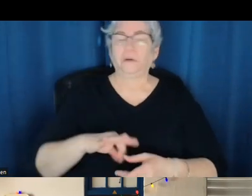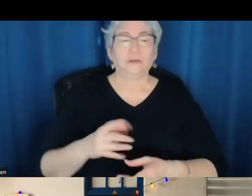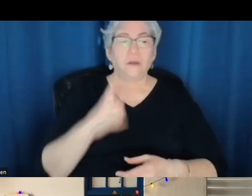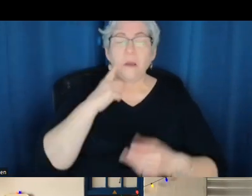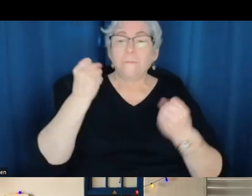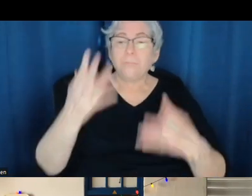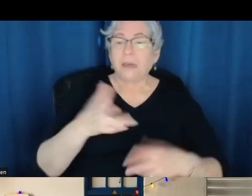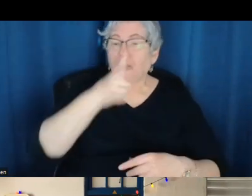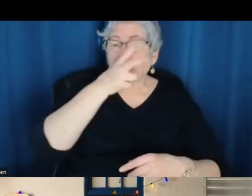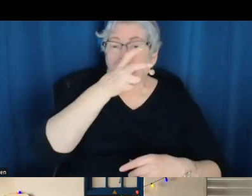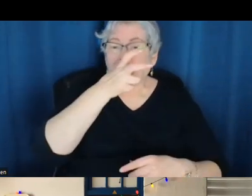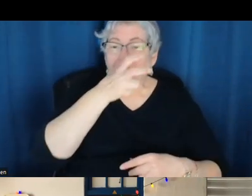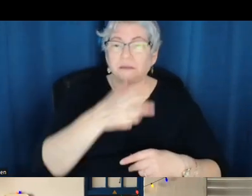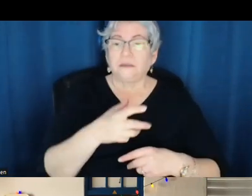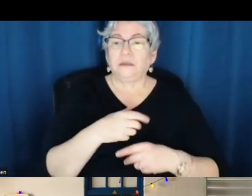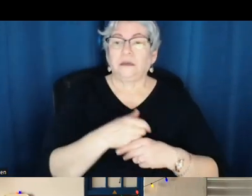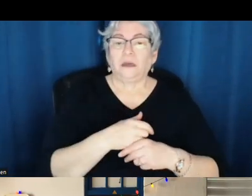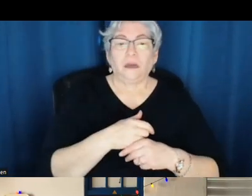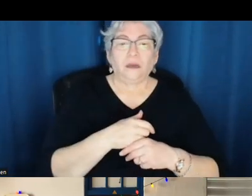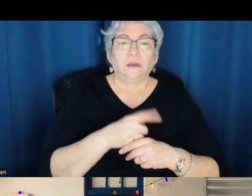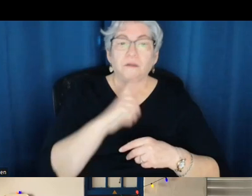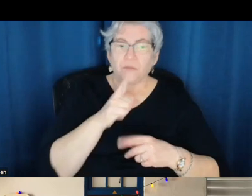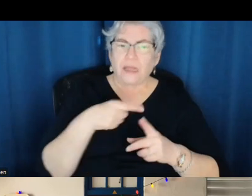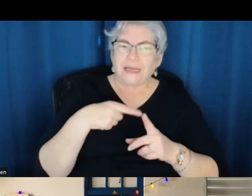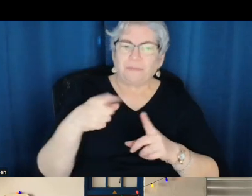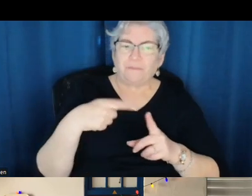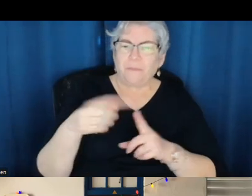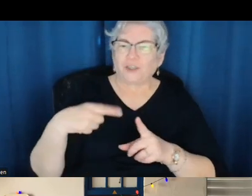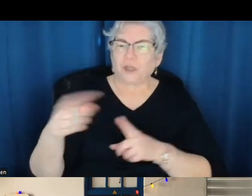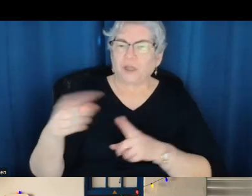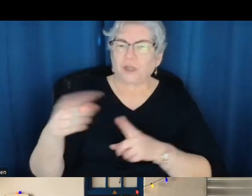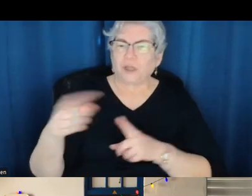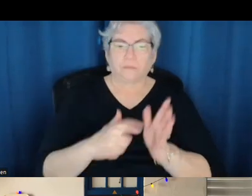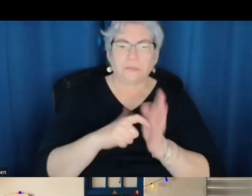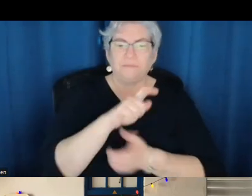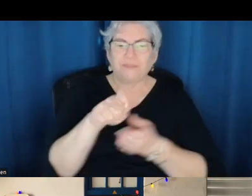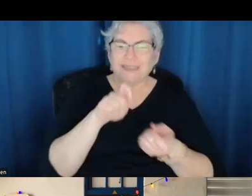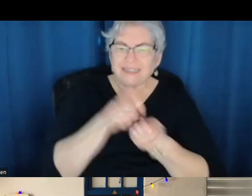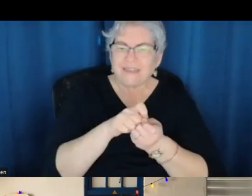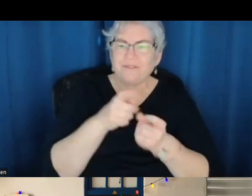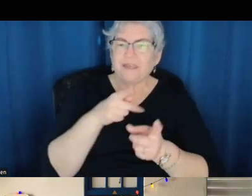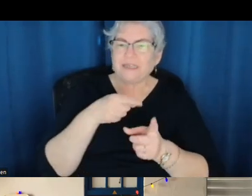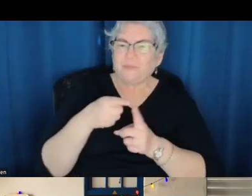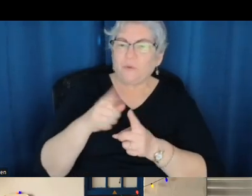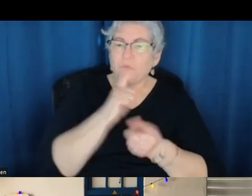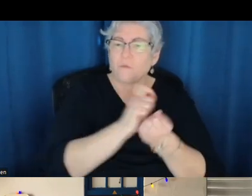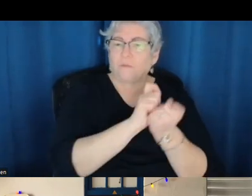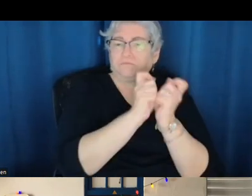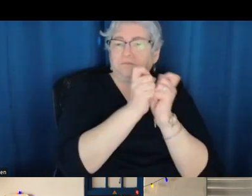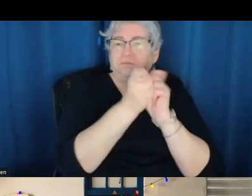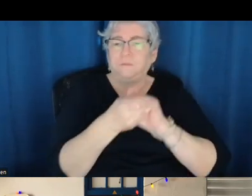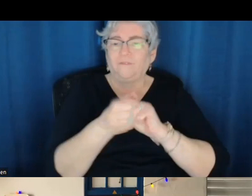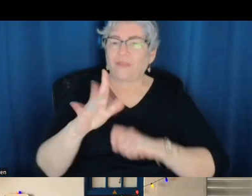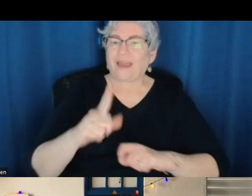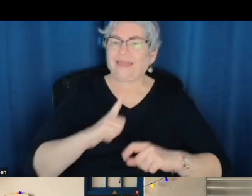to entomologist Doug Talame, are specialists that require specific species with which they've evolved for parts of their